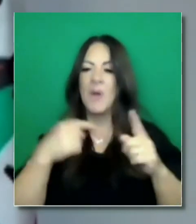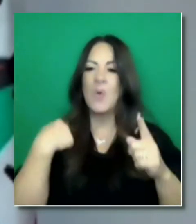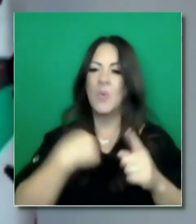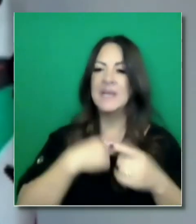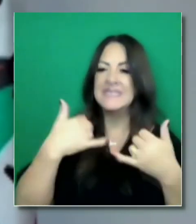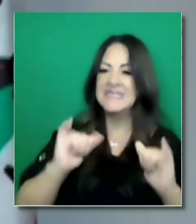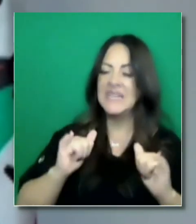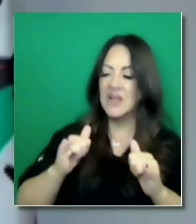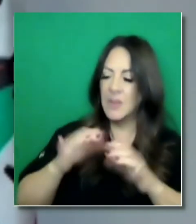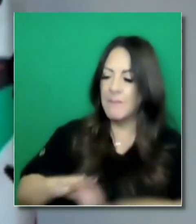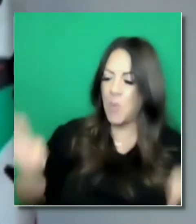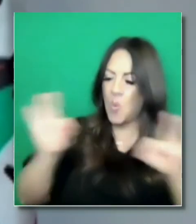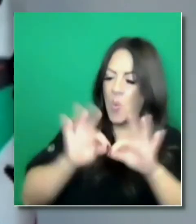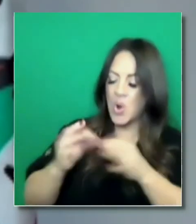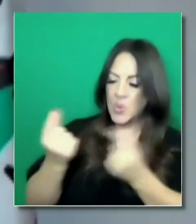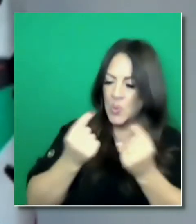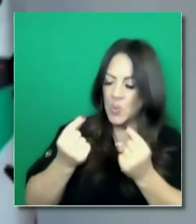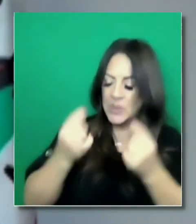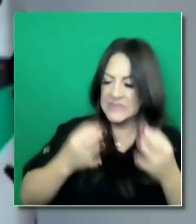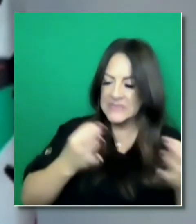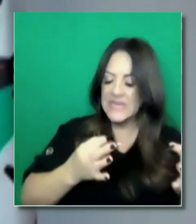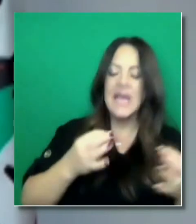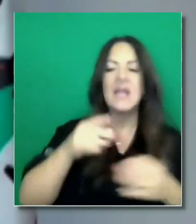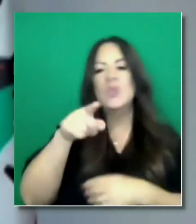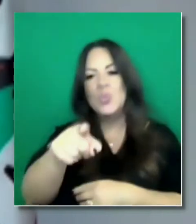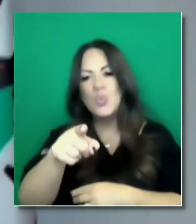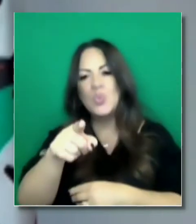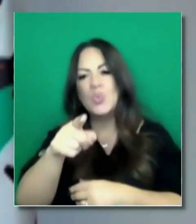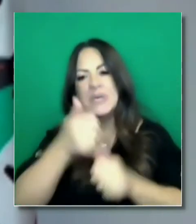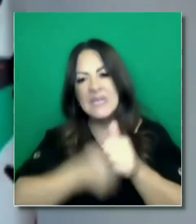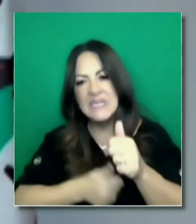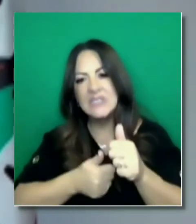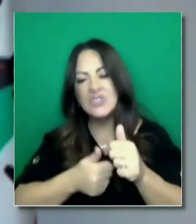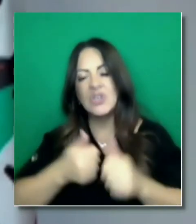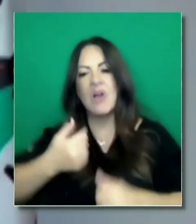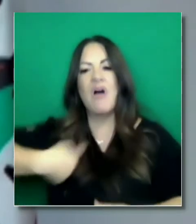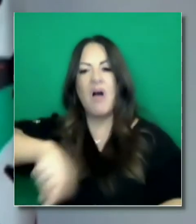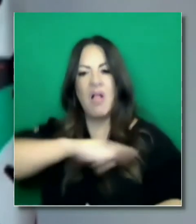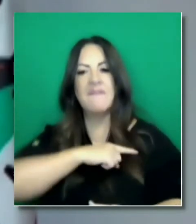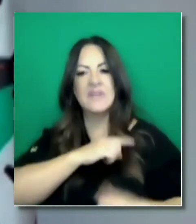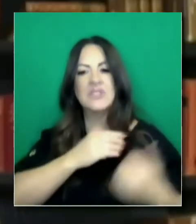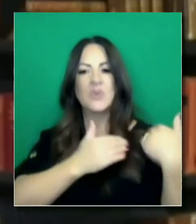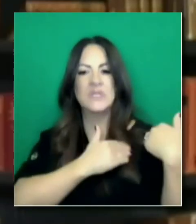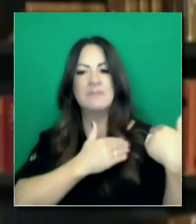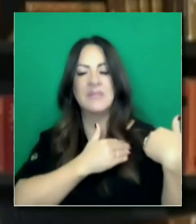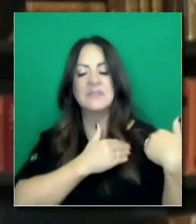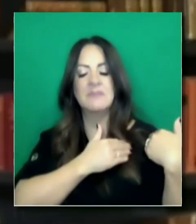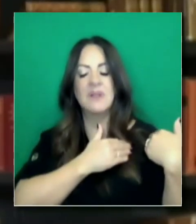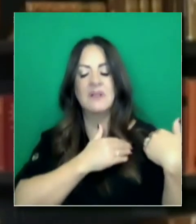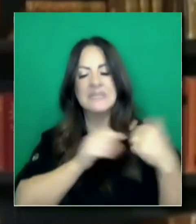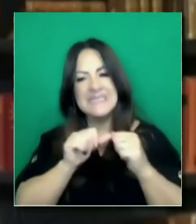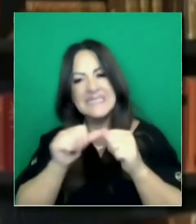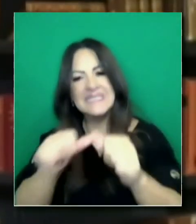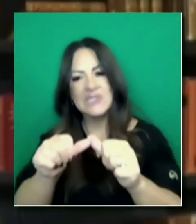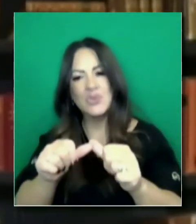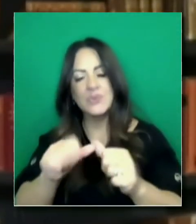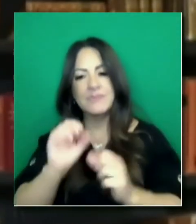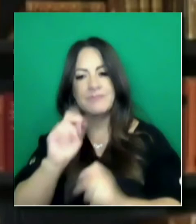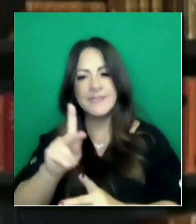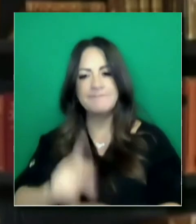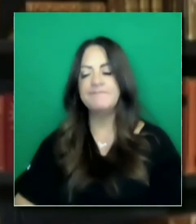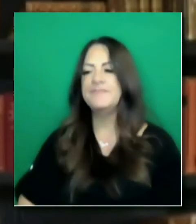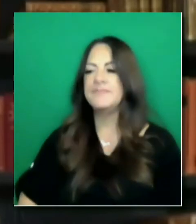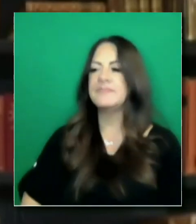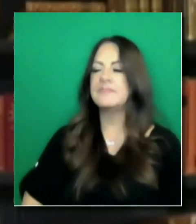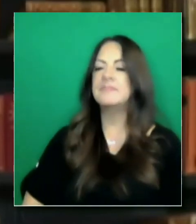that are critical over the days to come, each and every one of us. Here. Appreciate